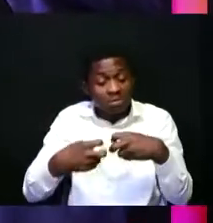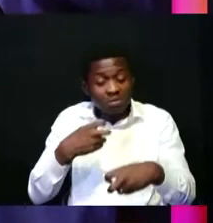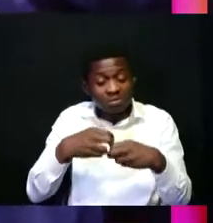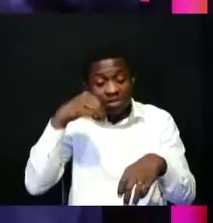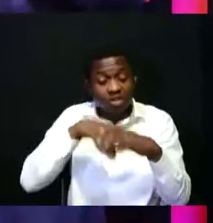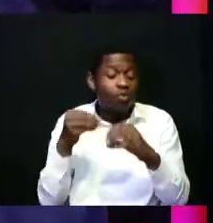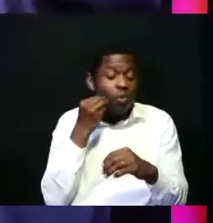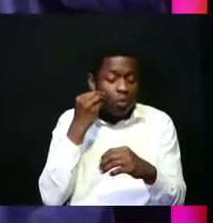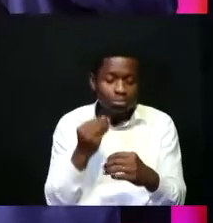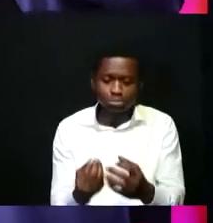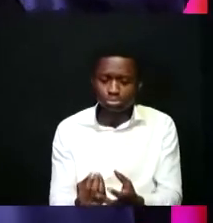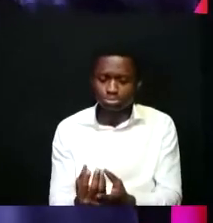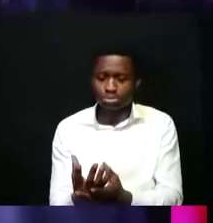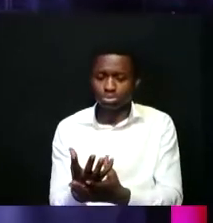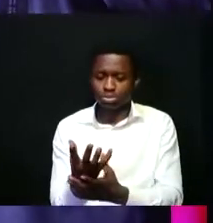rising.